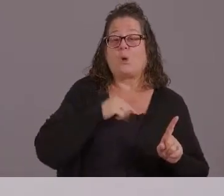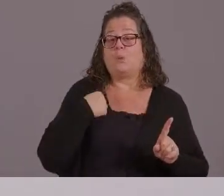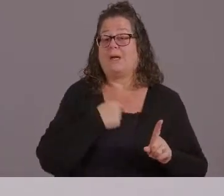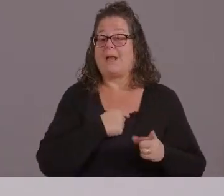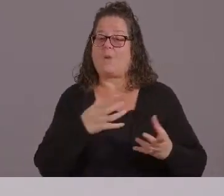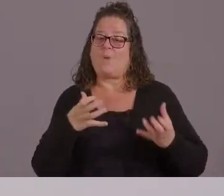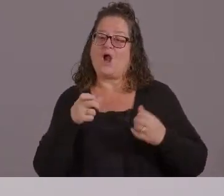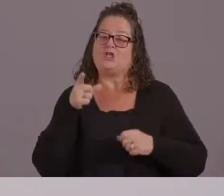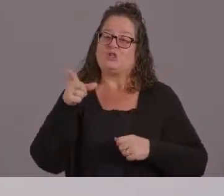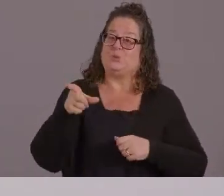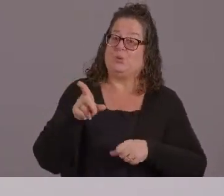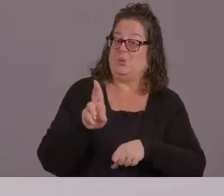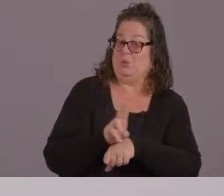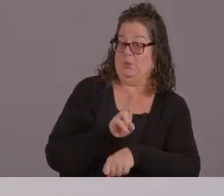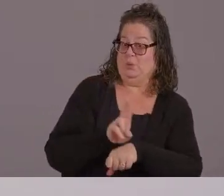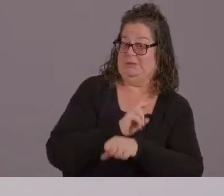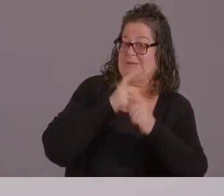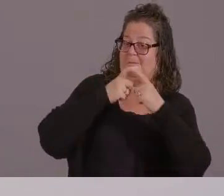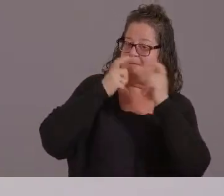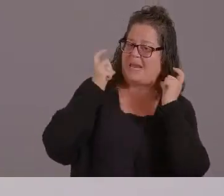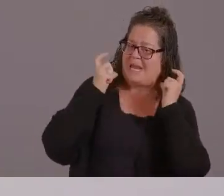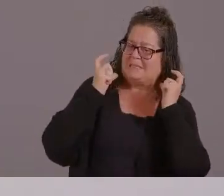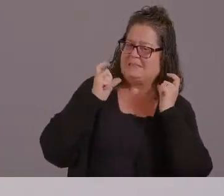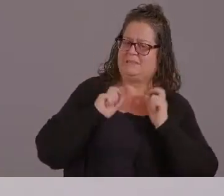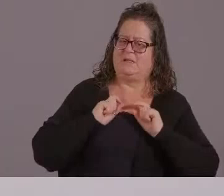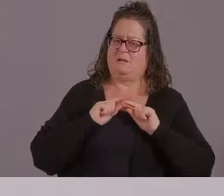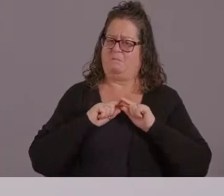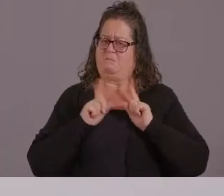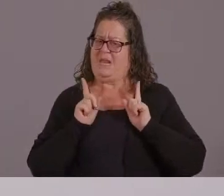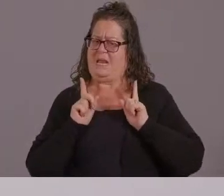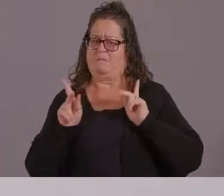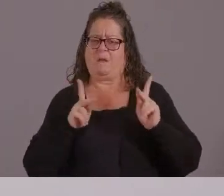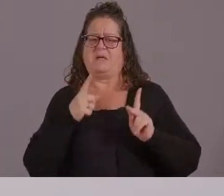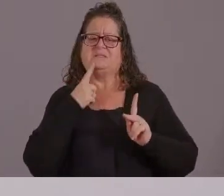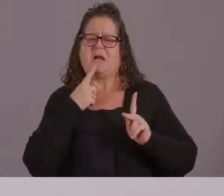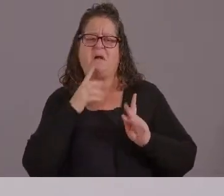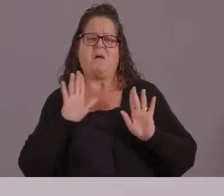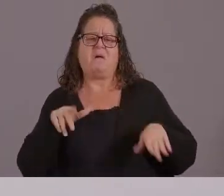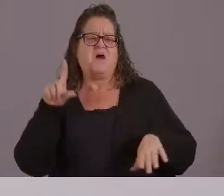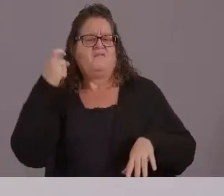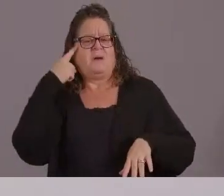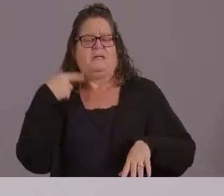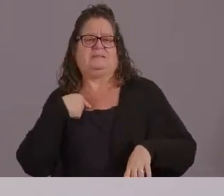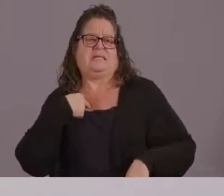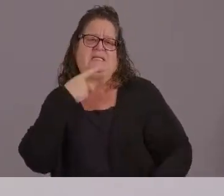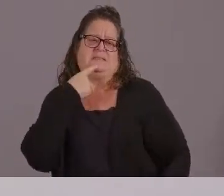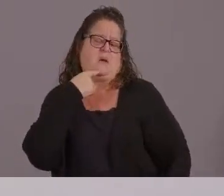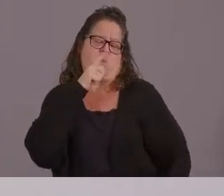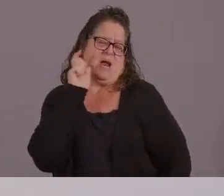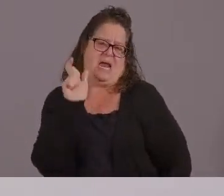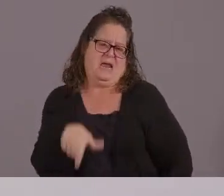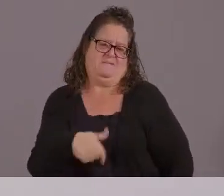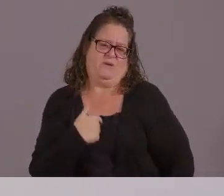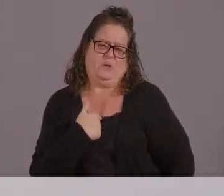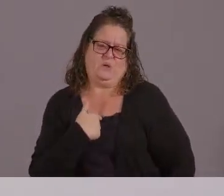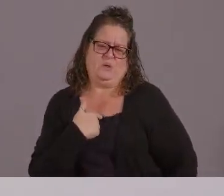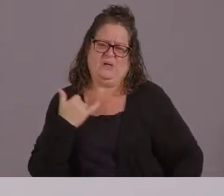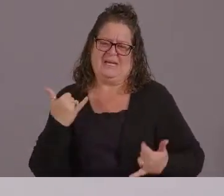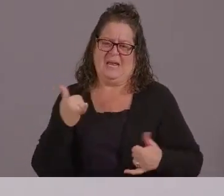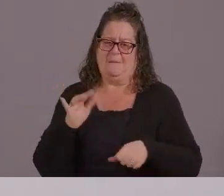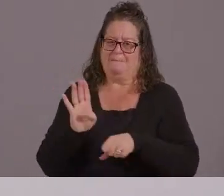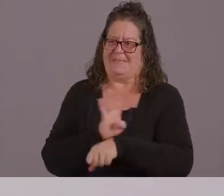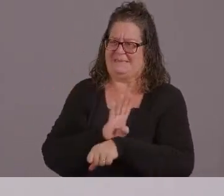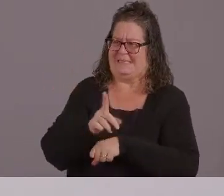one. Haven't you undermined the ability of businesses to enforce this when they say, I saw the governor's press